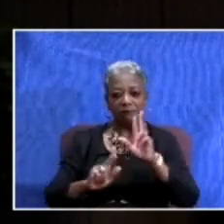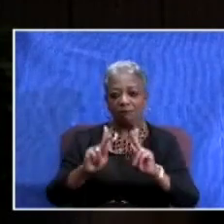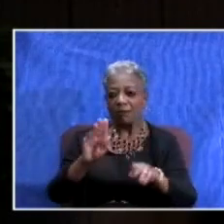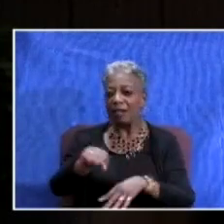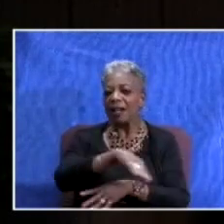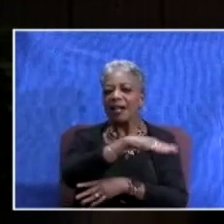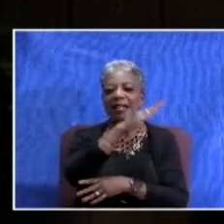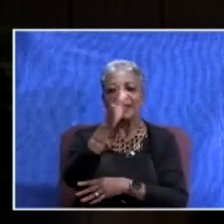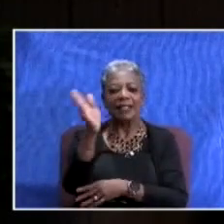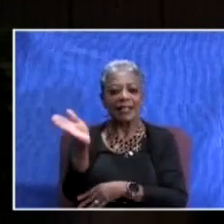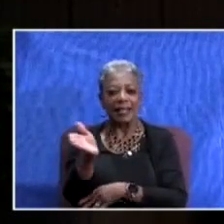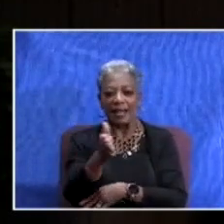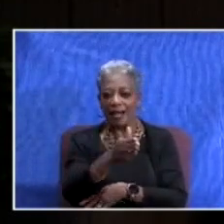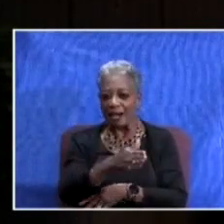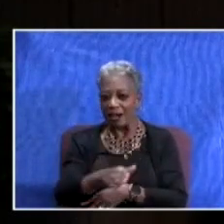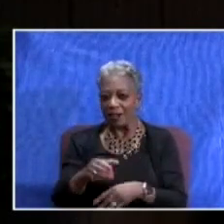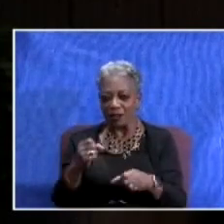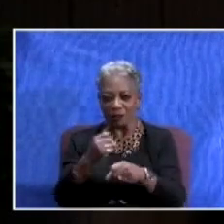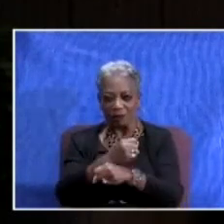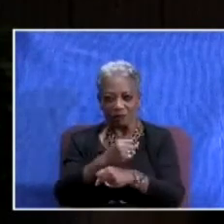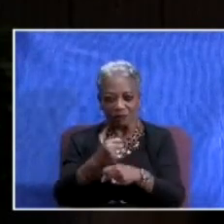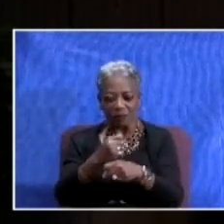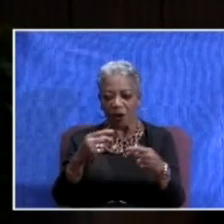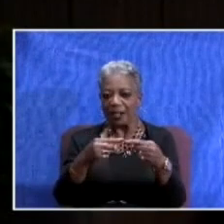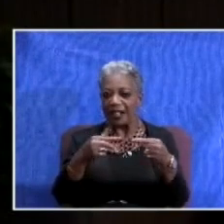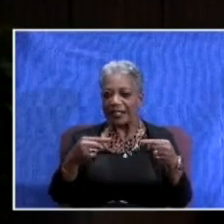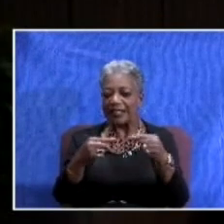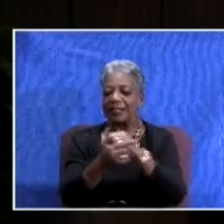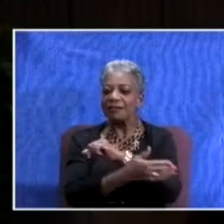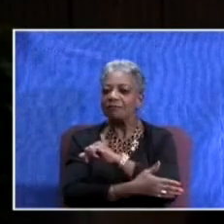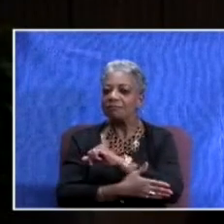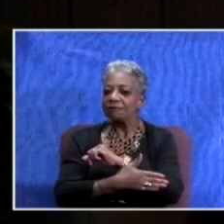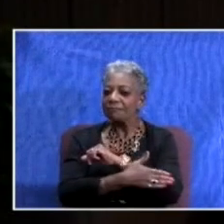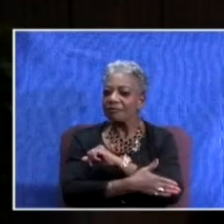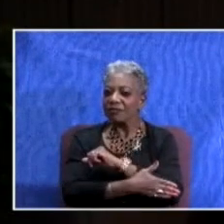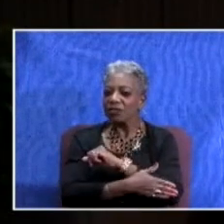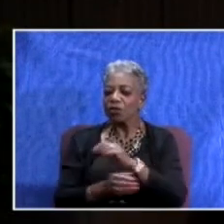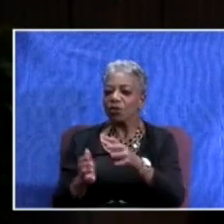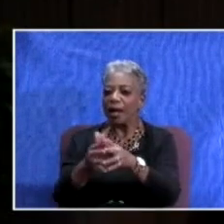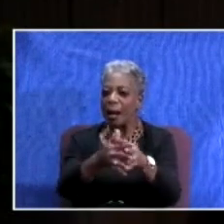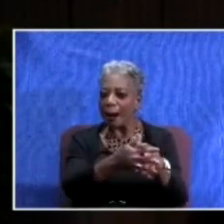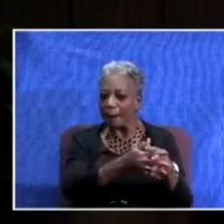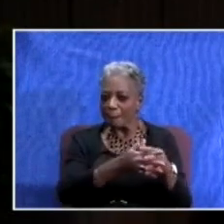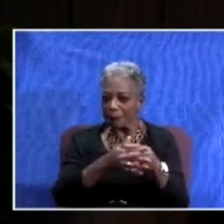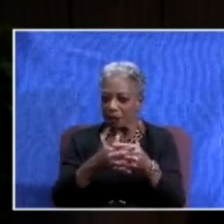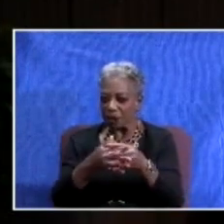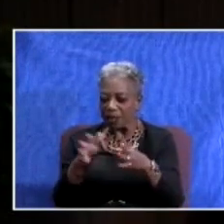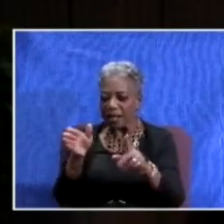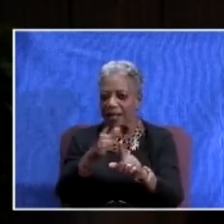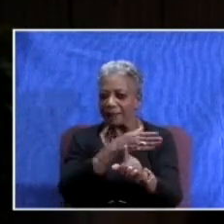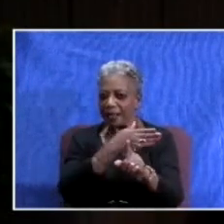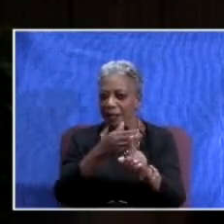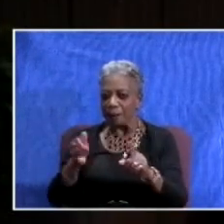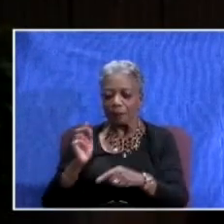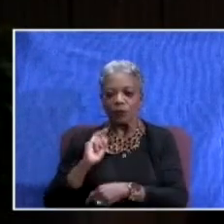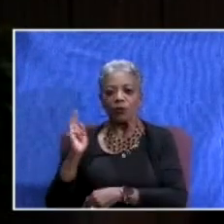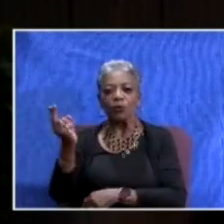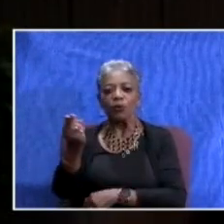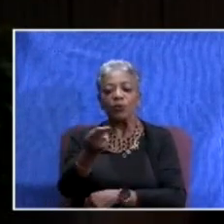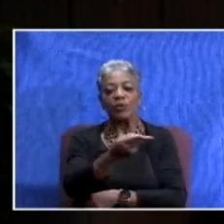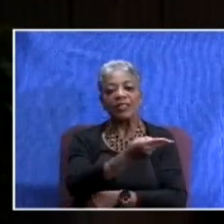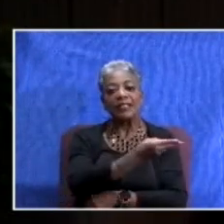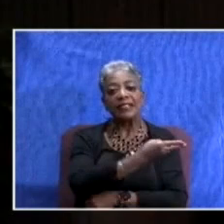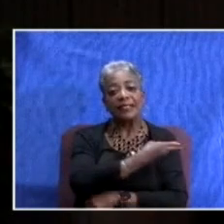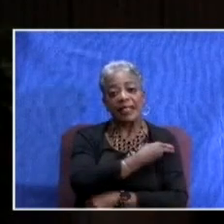country who brutalized us. James Baldwin called this country, and Betty alluded to